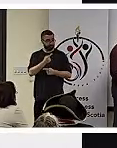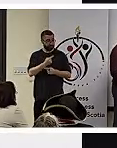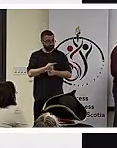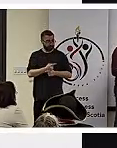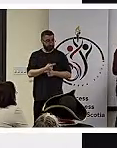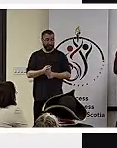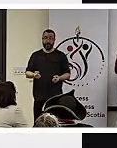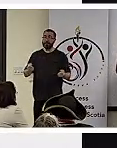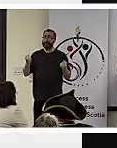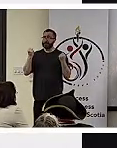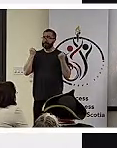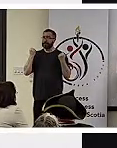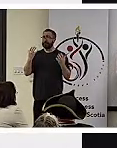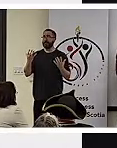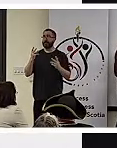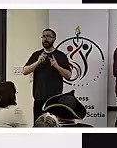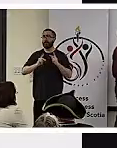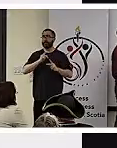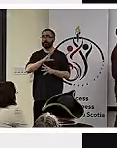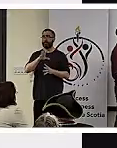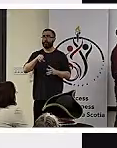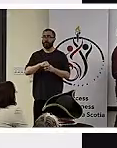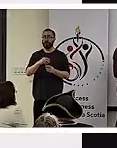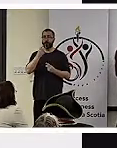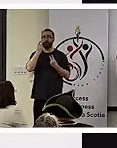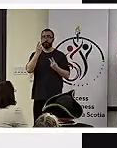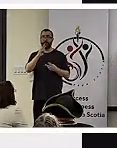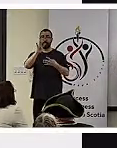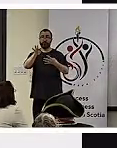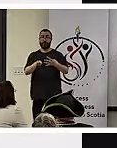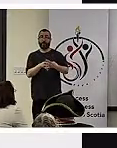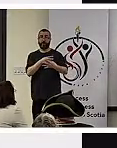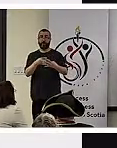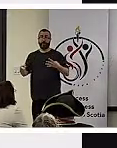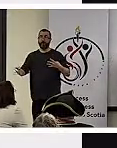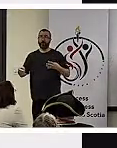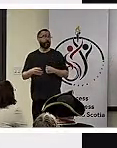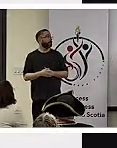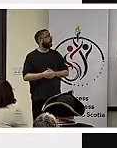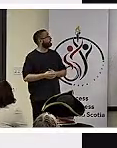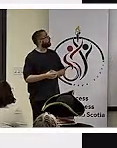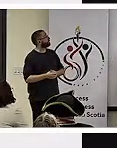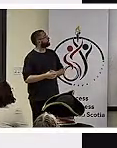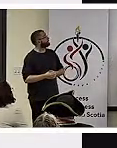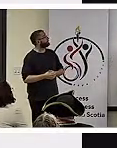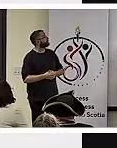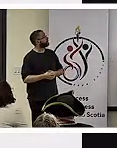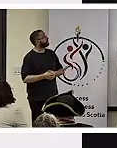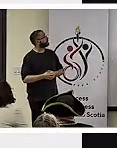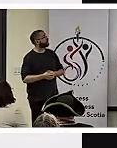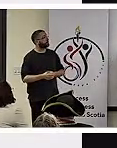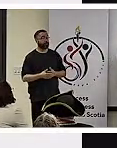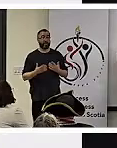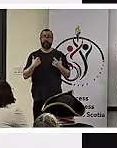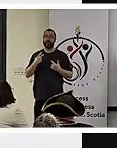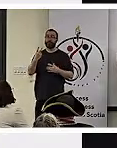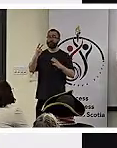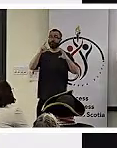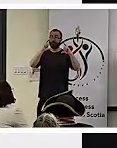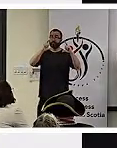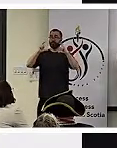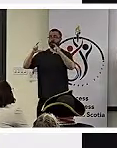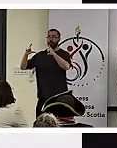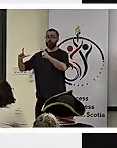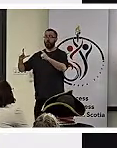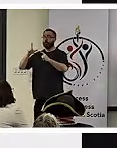people that are part of our Prescott community. As you can see from our graphs here, we have two breakdowns of who's in